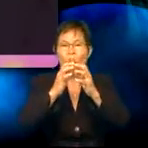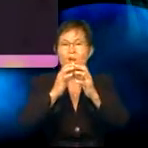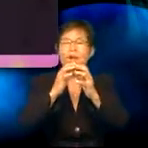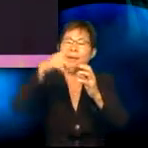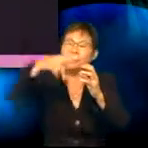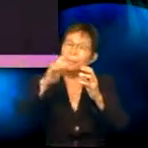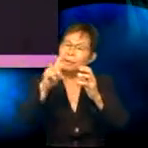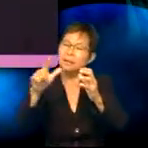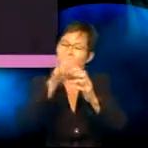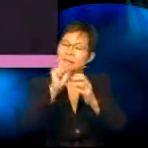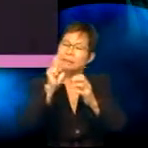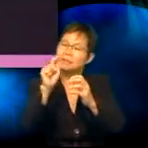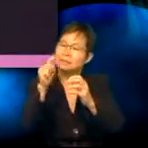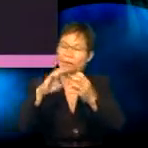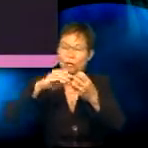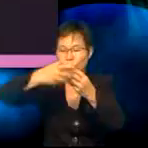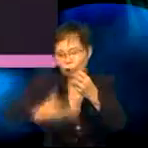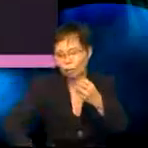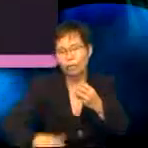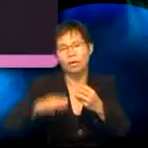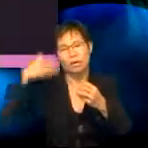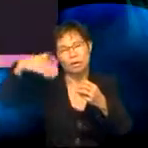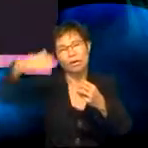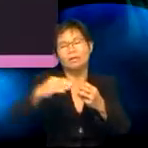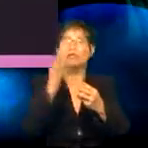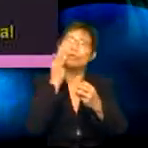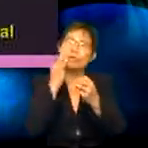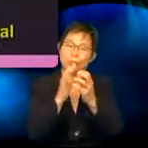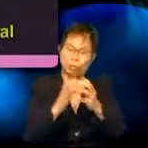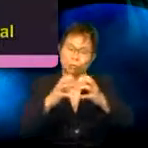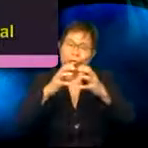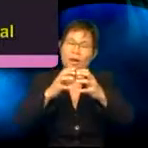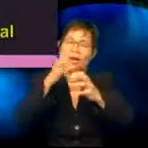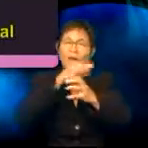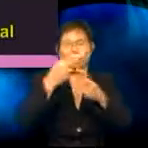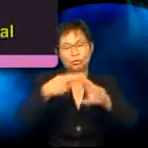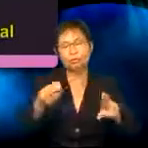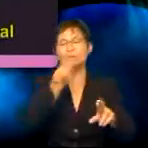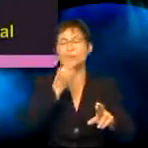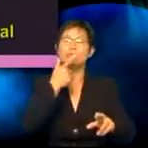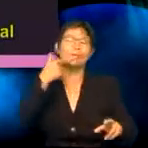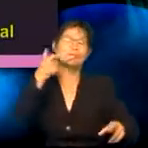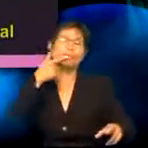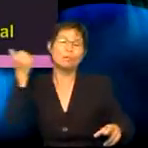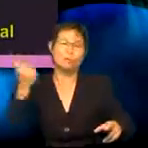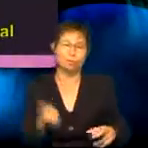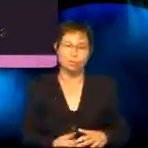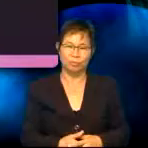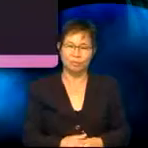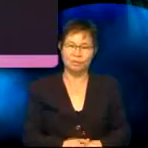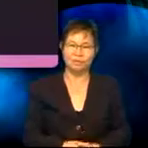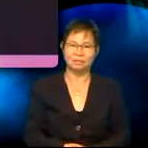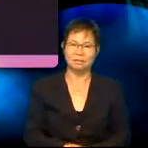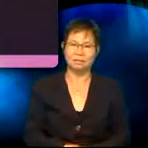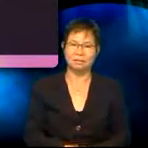off. Finally, the fruit turns ripe and is ready to eat. Yum, yum.